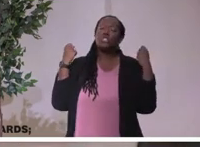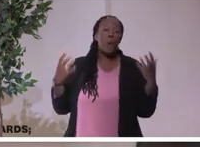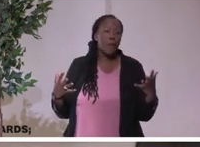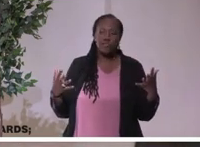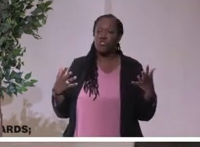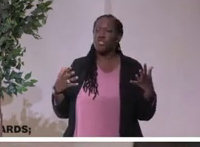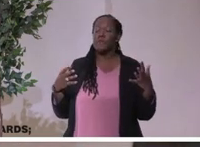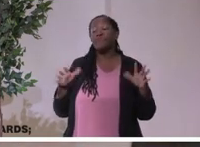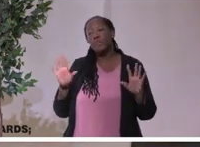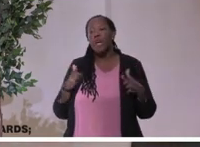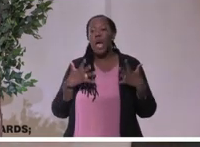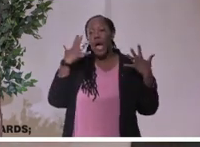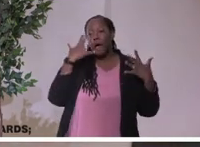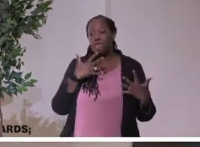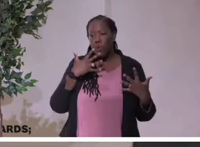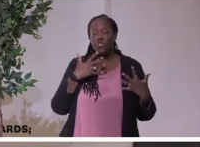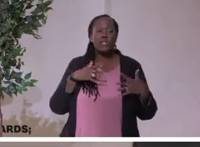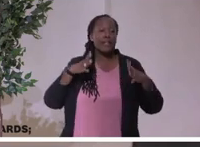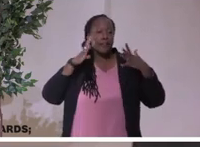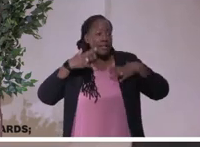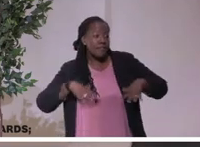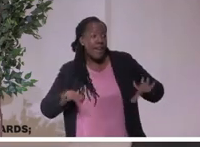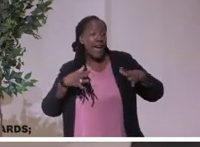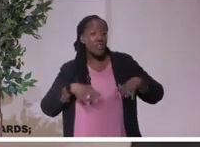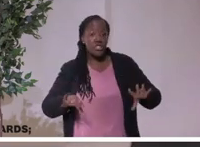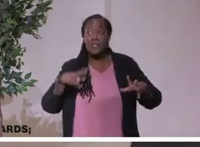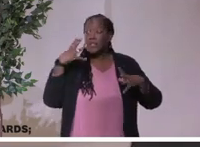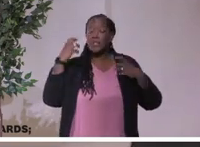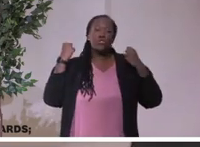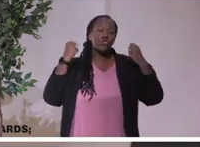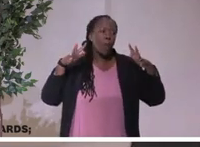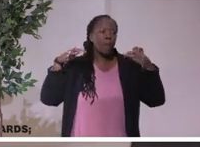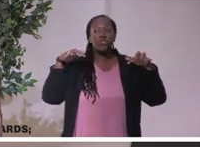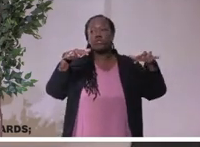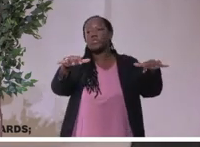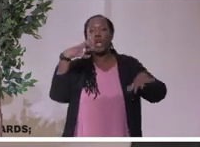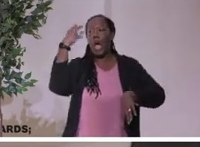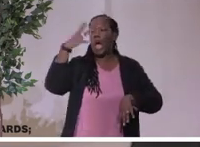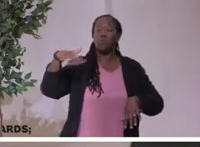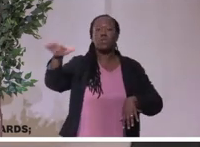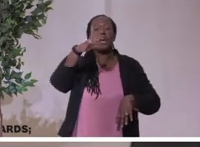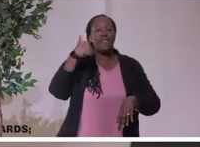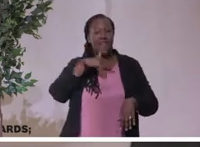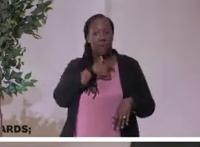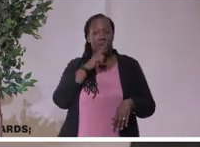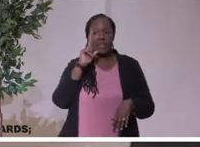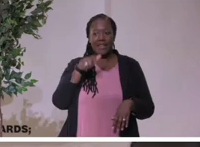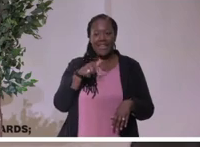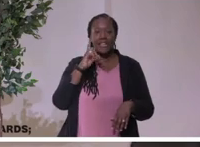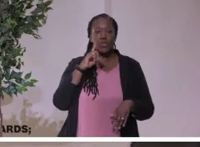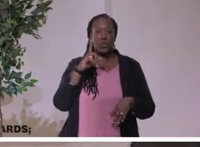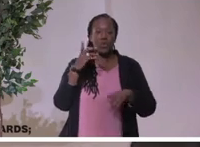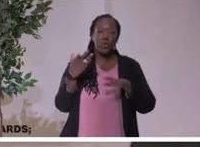there's so much vintage, unfortunately, fast fashion kind of out there in the world that we need to